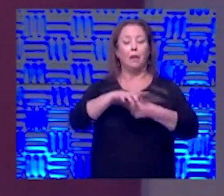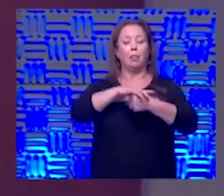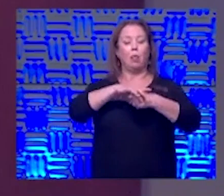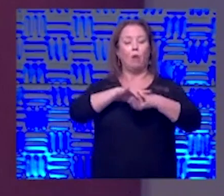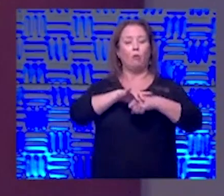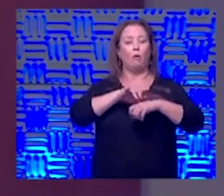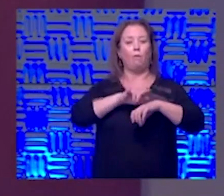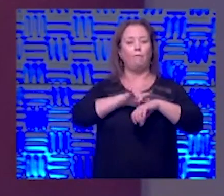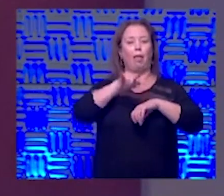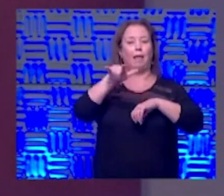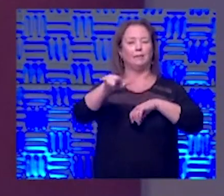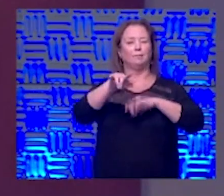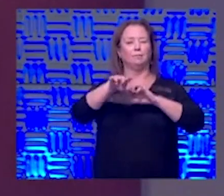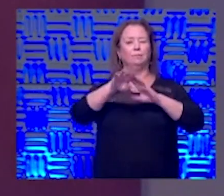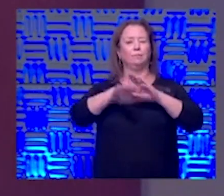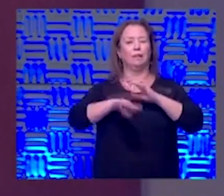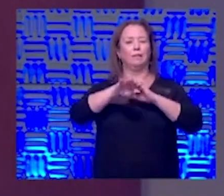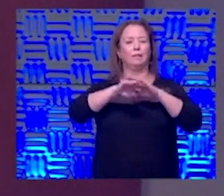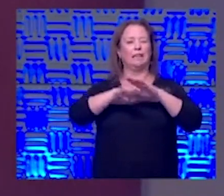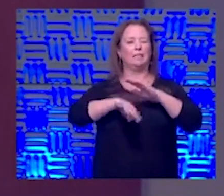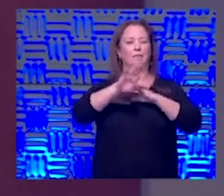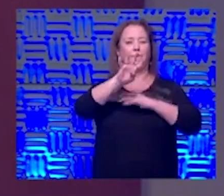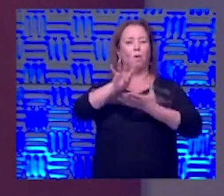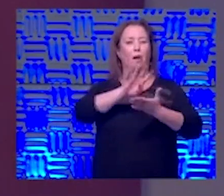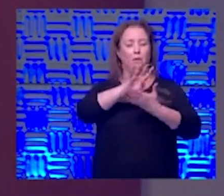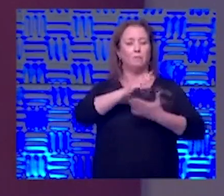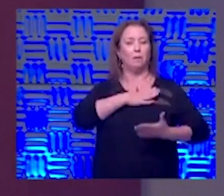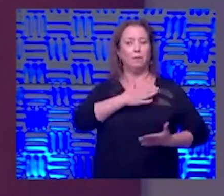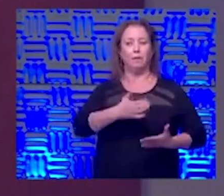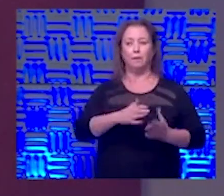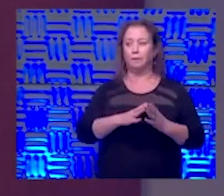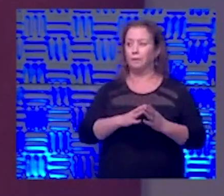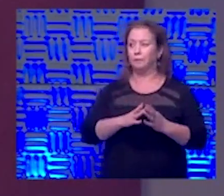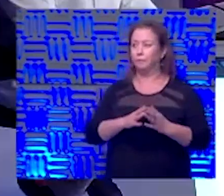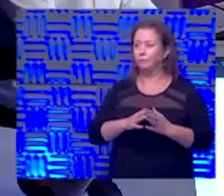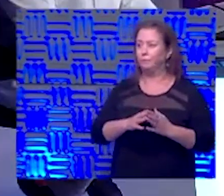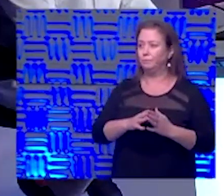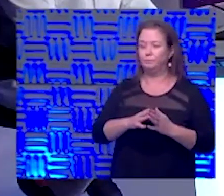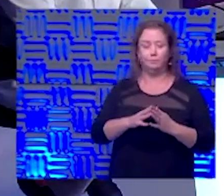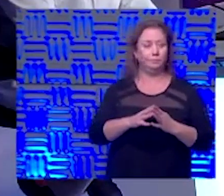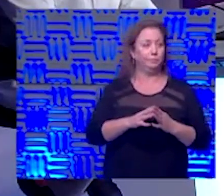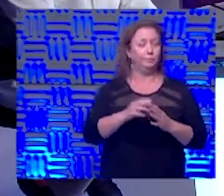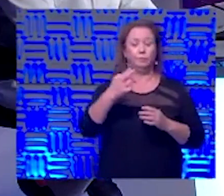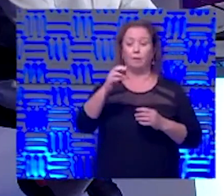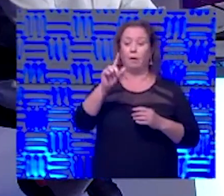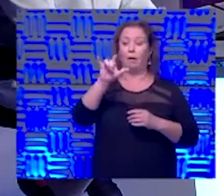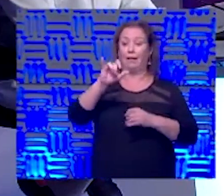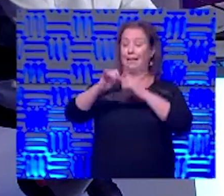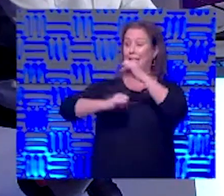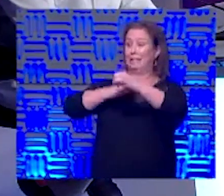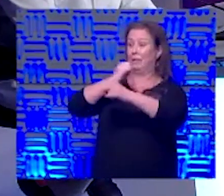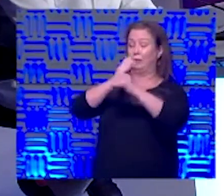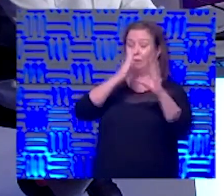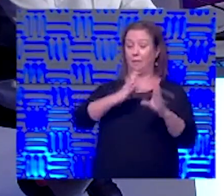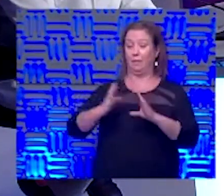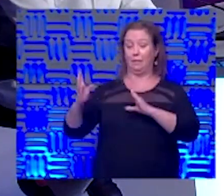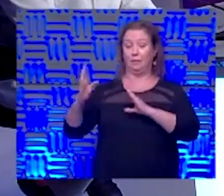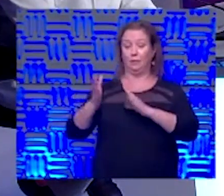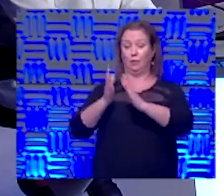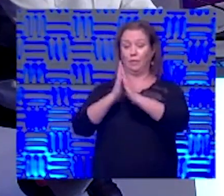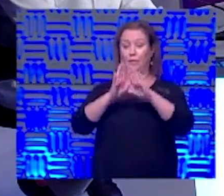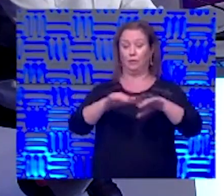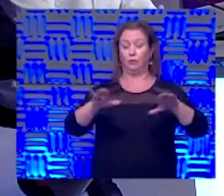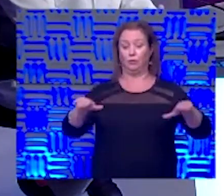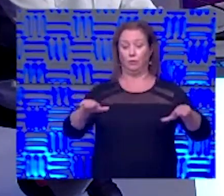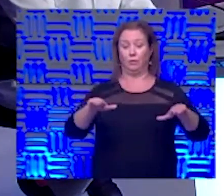local flights, I would be more willing to, Yeah, there you go. Holly has international travel planned. She's asking about children.